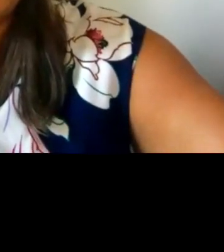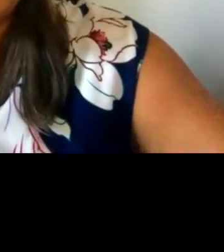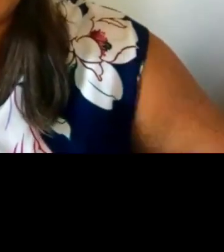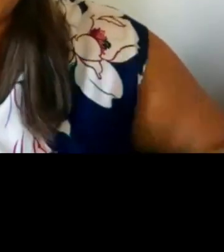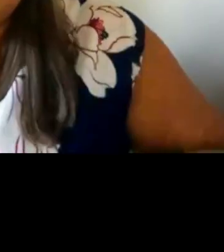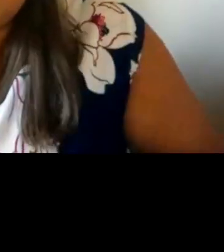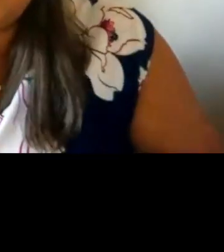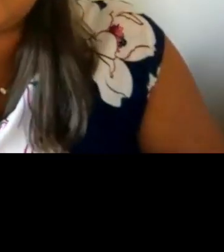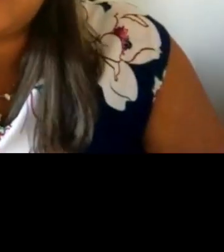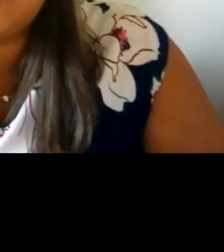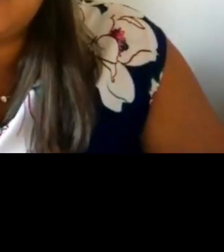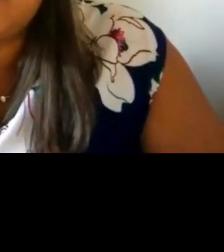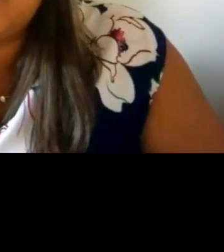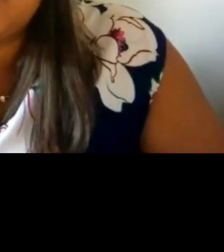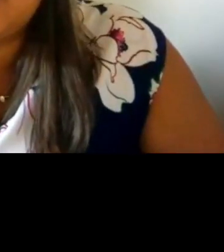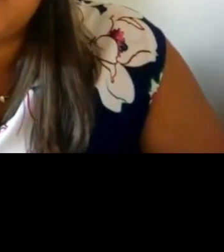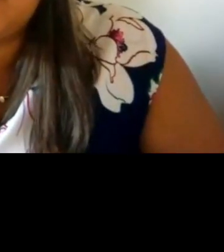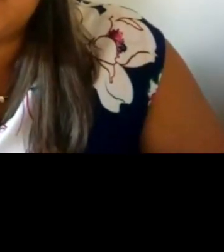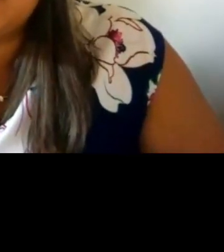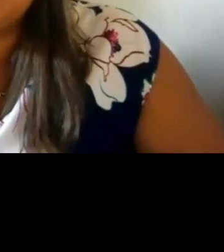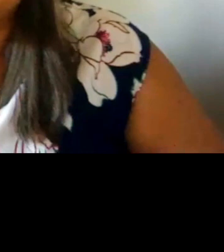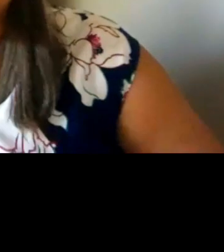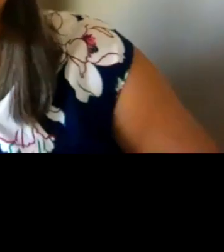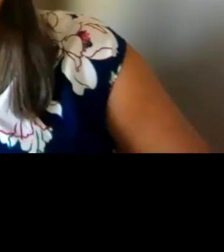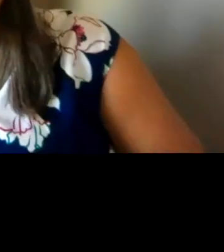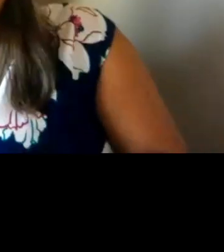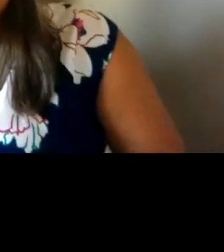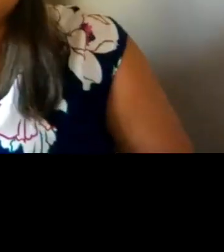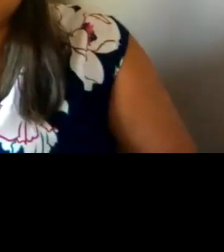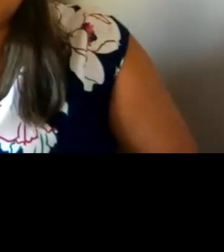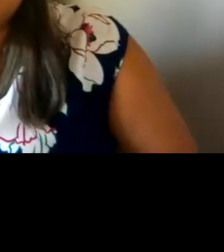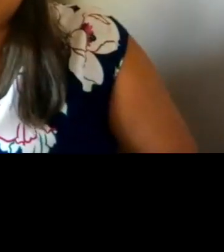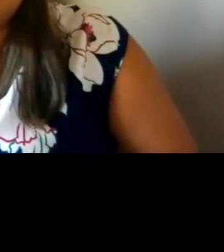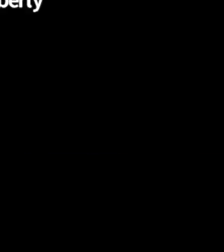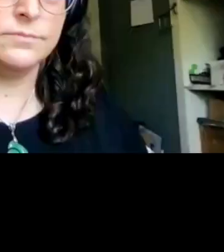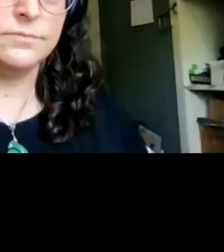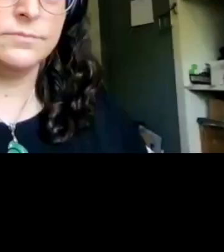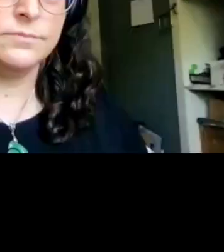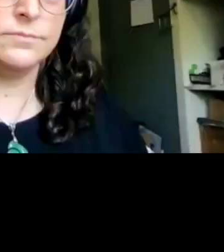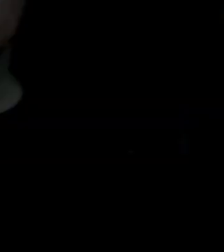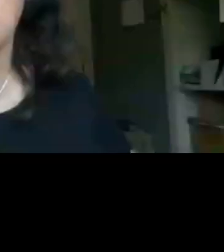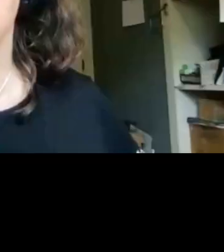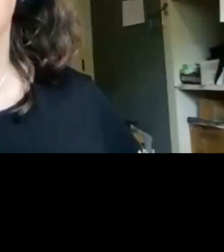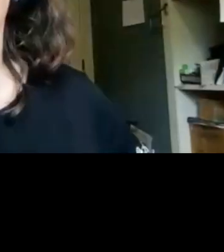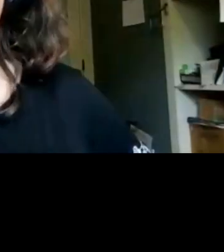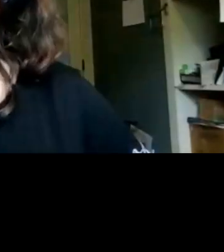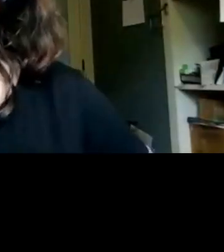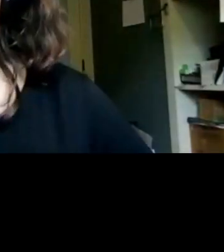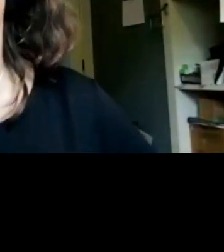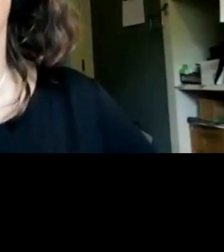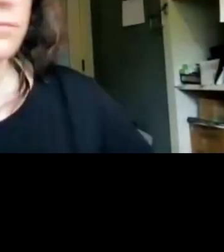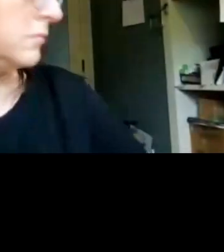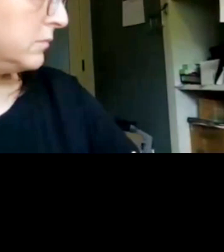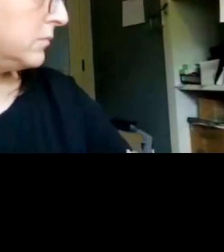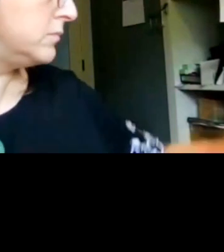Okay. Well, there's one general question that keeps kind of coming up here. Can you speak to about when